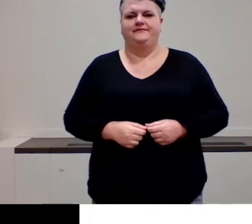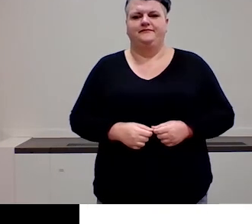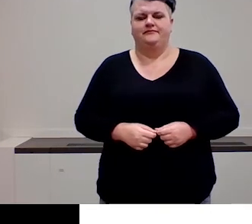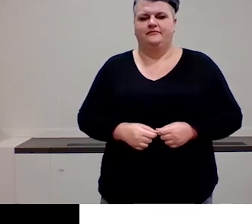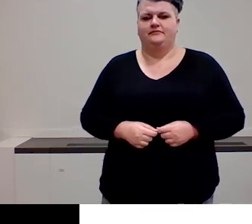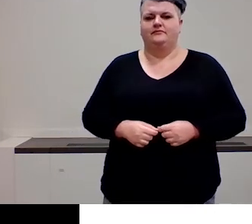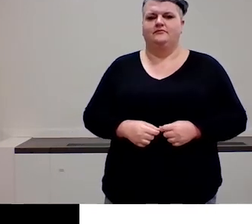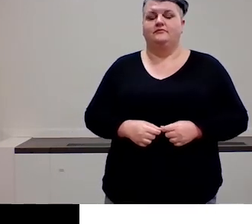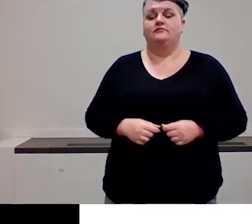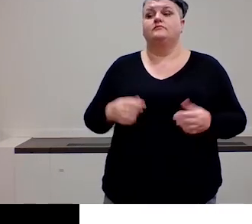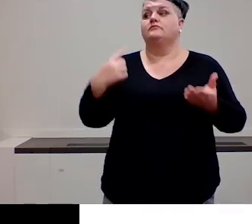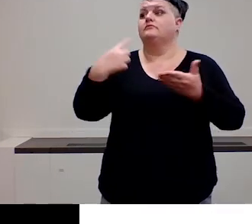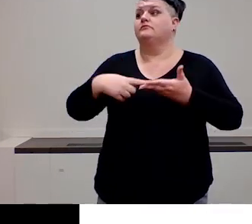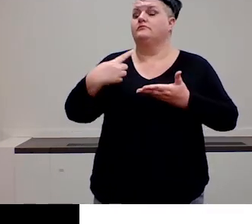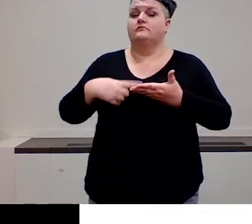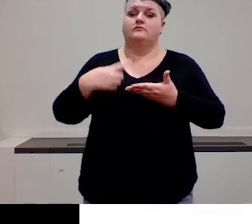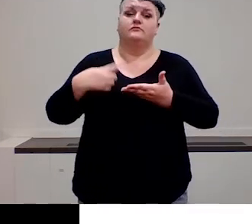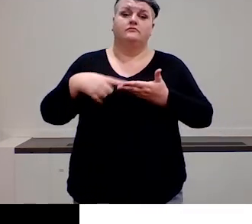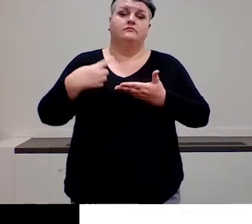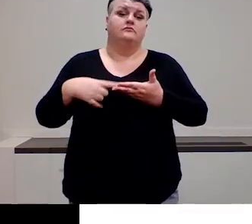Been moved and seconded. Any discussion?